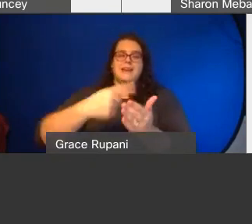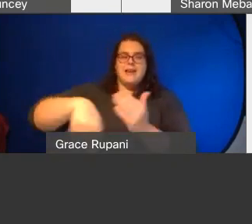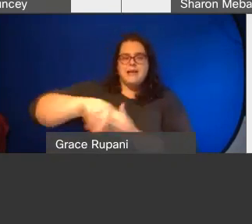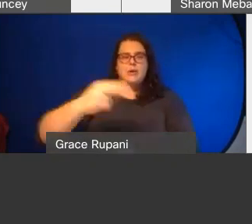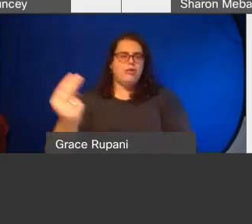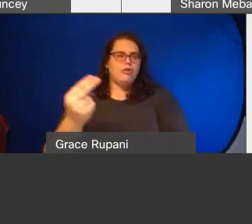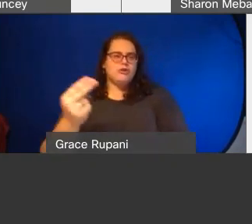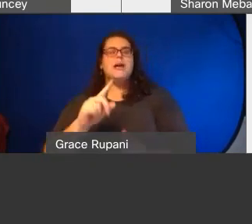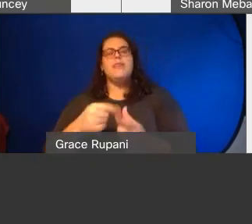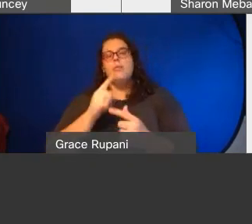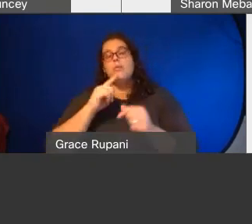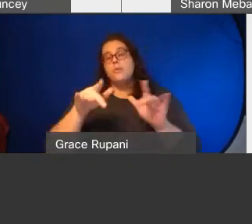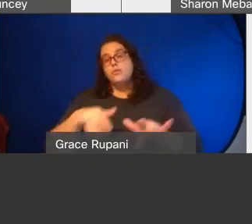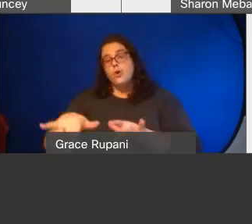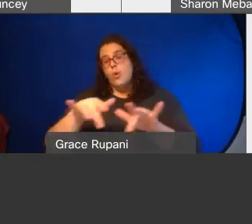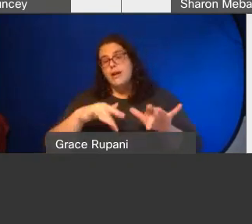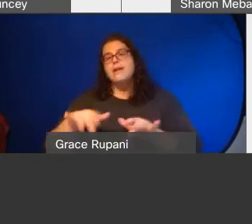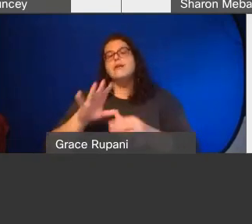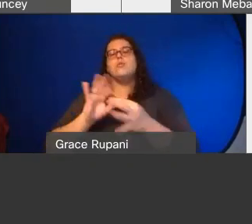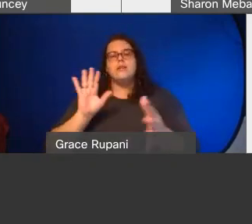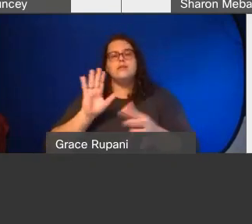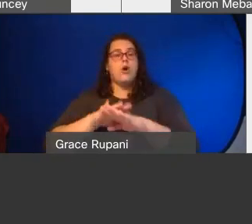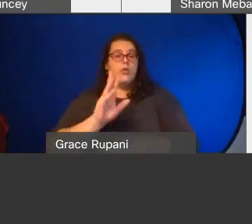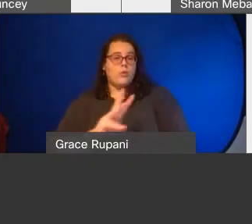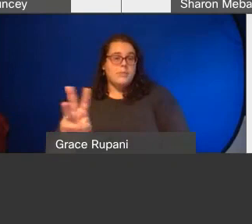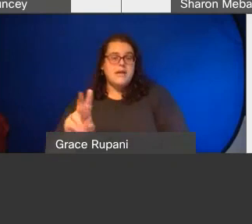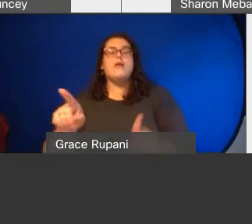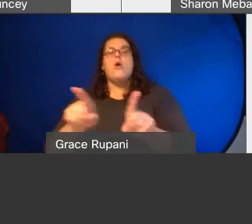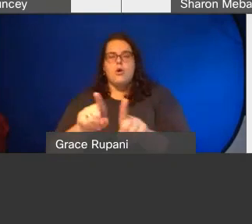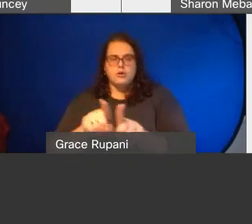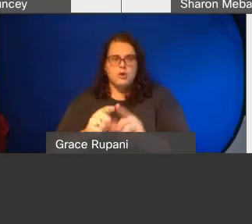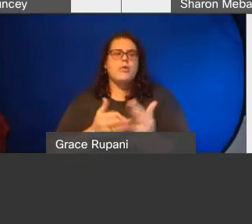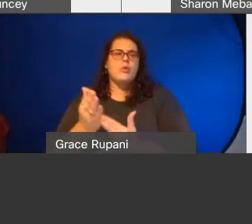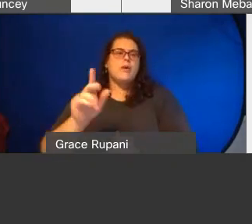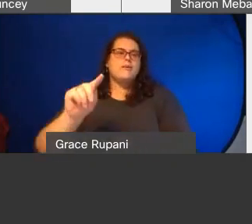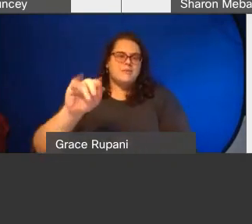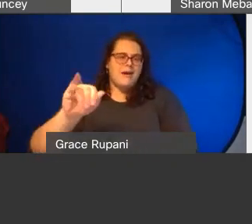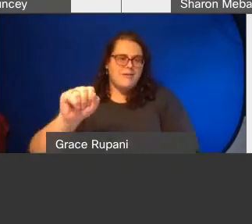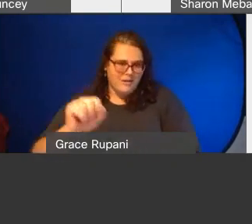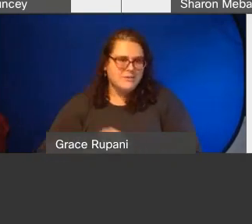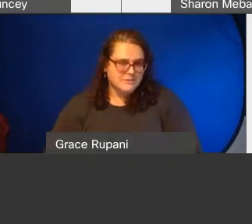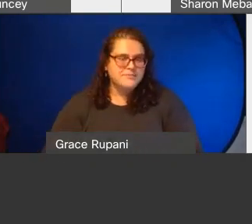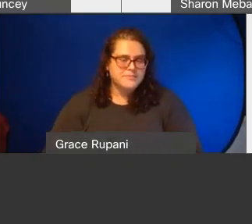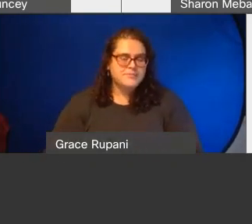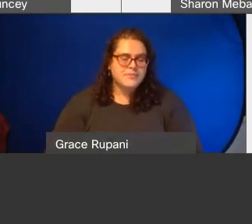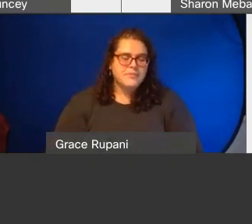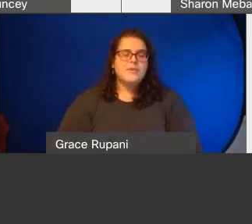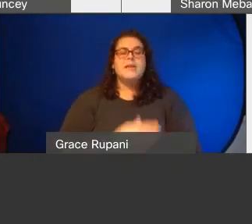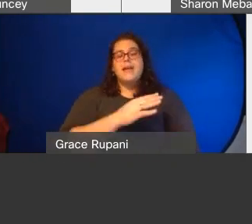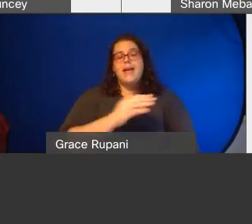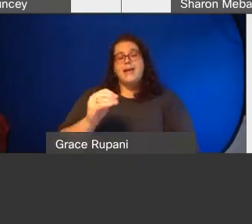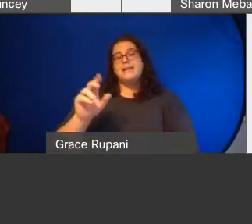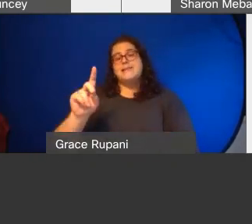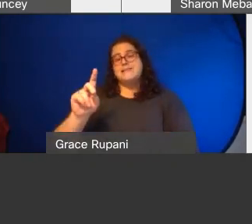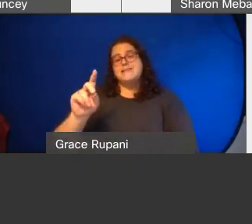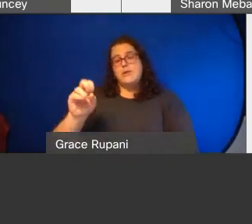put that on our website as well as push it out through TIS. And you will then, the instruction is that our directors of nursing and quality directors